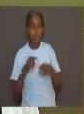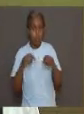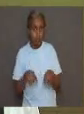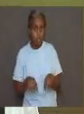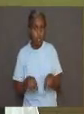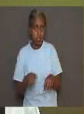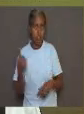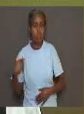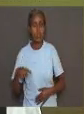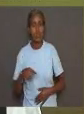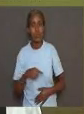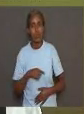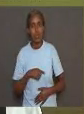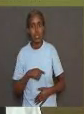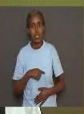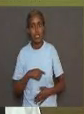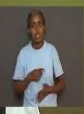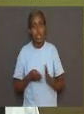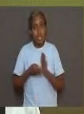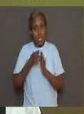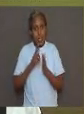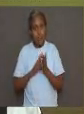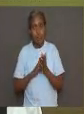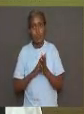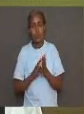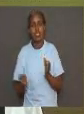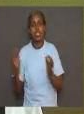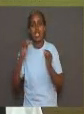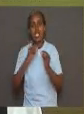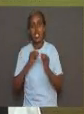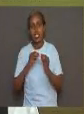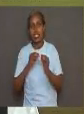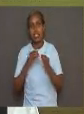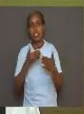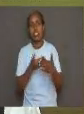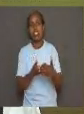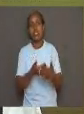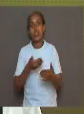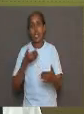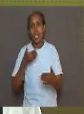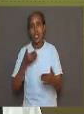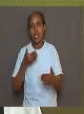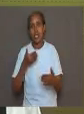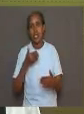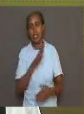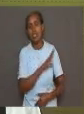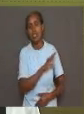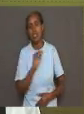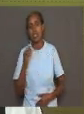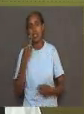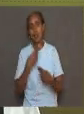Today, we are going to review the addition, subtraction,